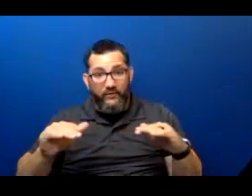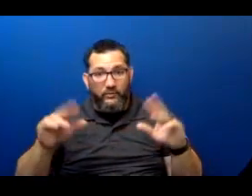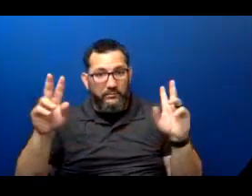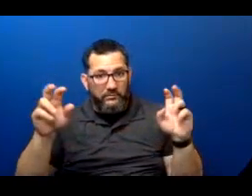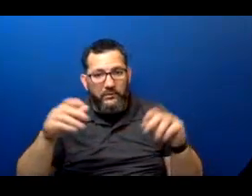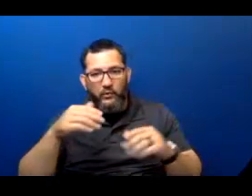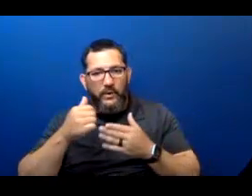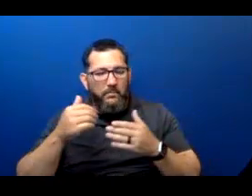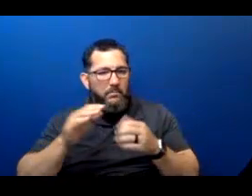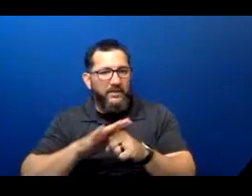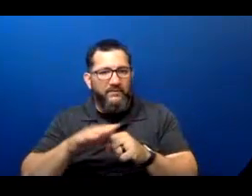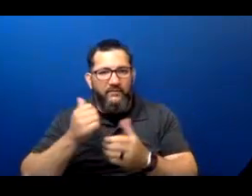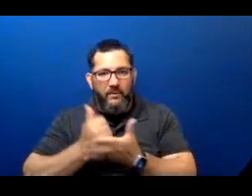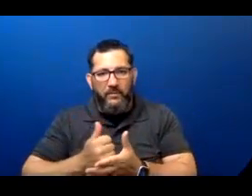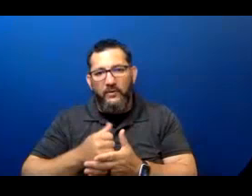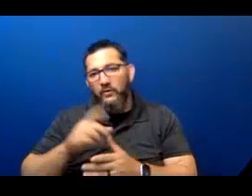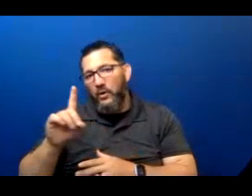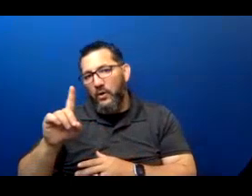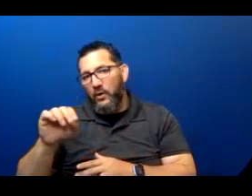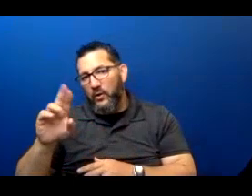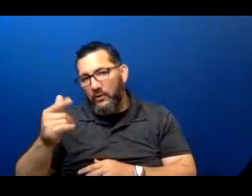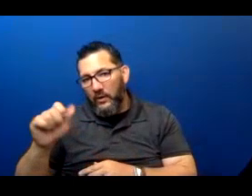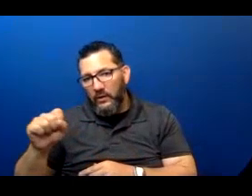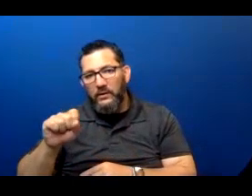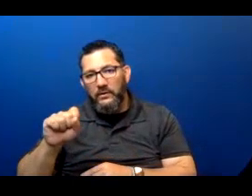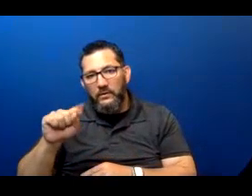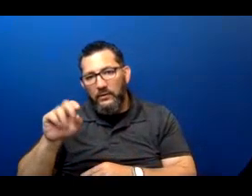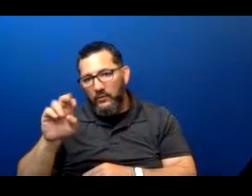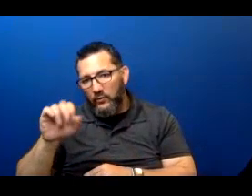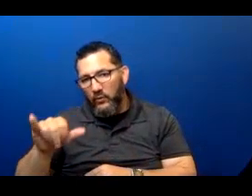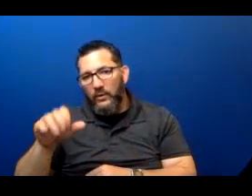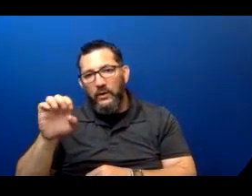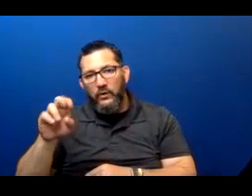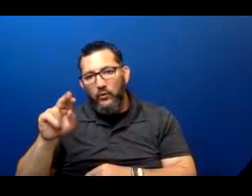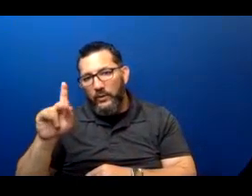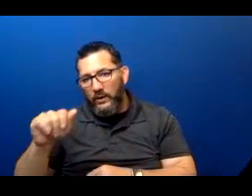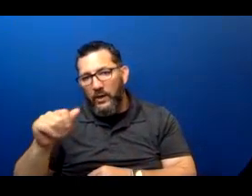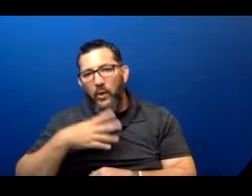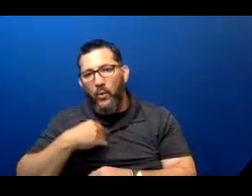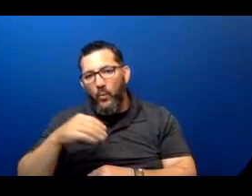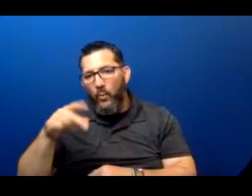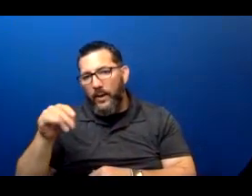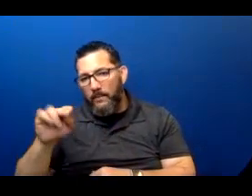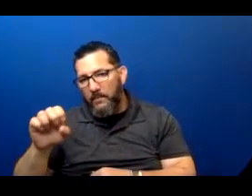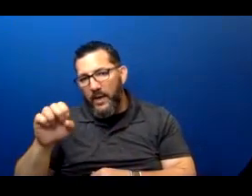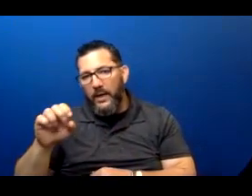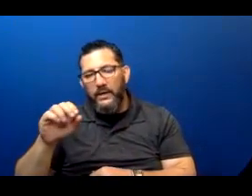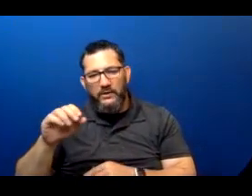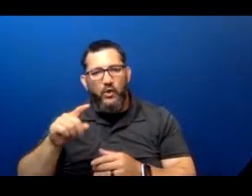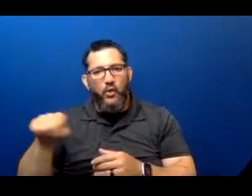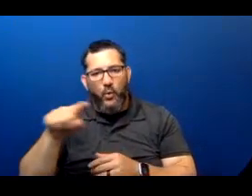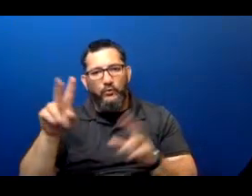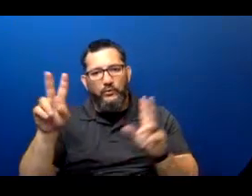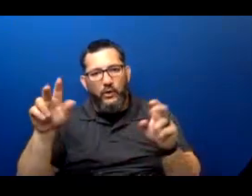some example like Douglas, Story, Eureka, and White Pine County are some of those with low